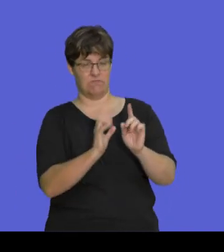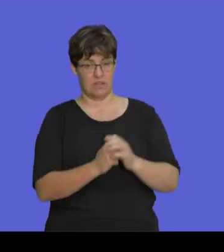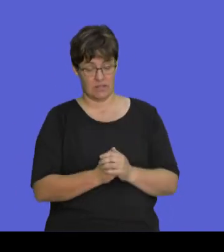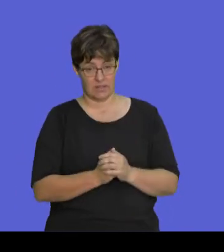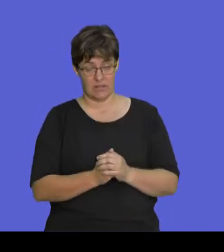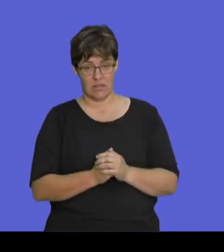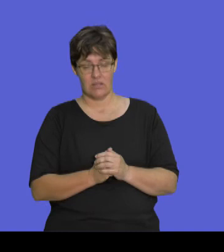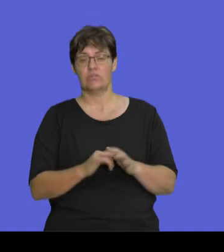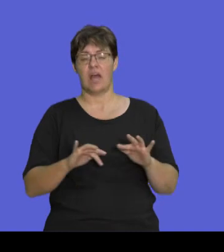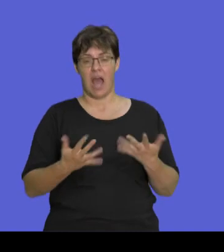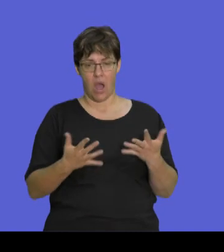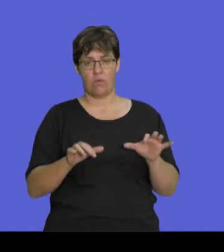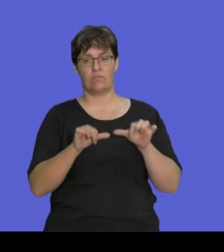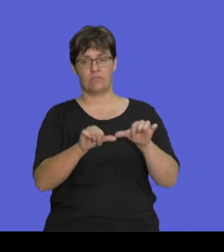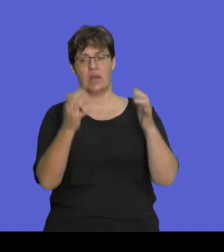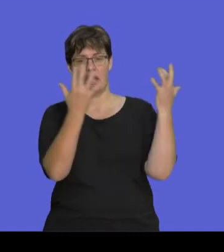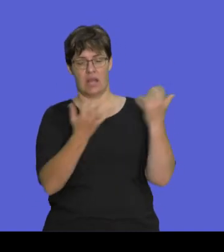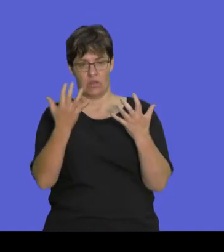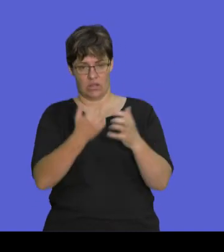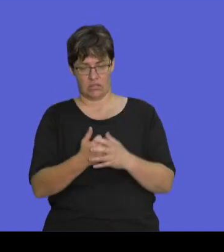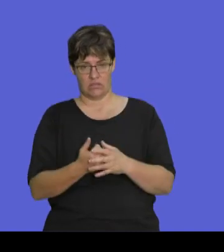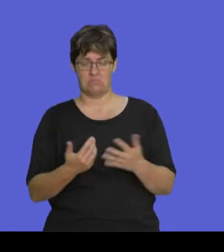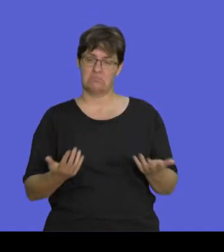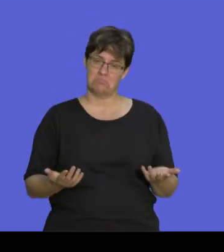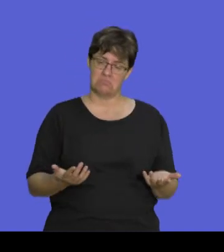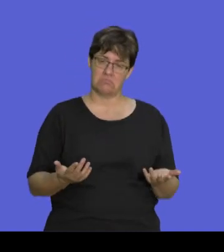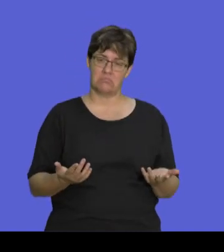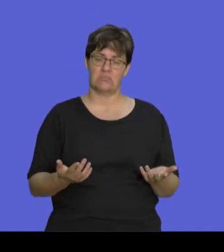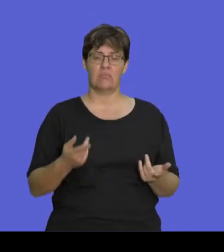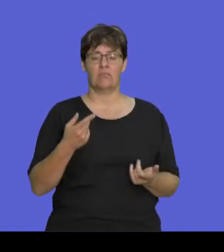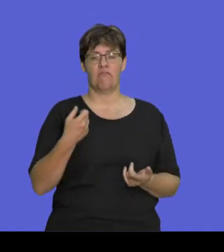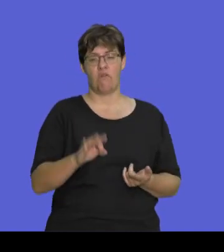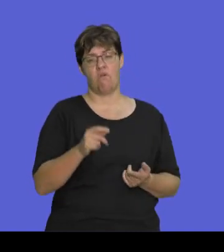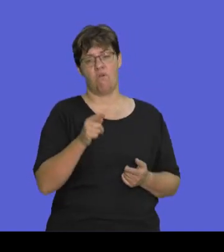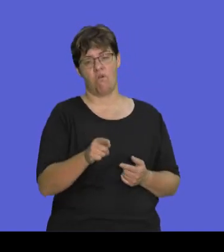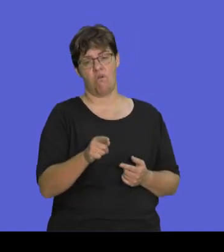field. So this is basically how you carry out calculations in as far as